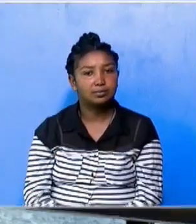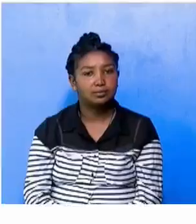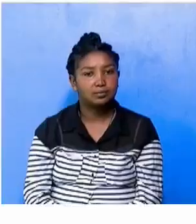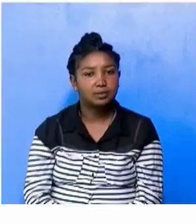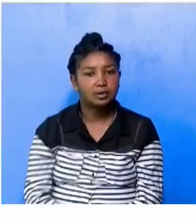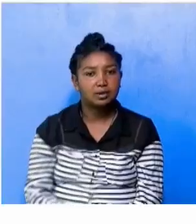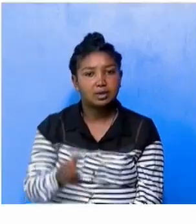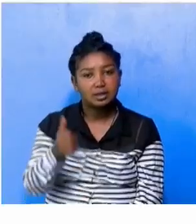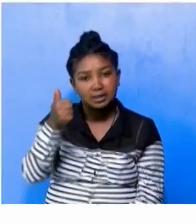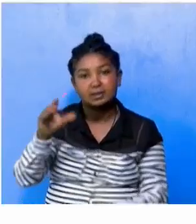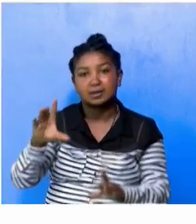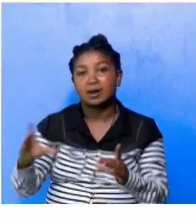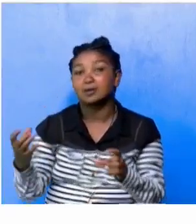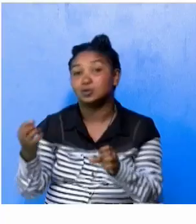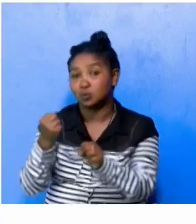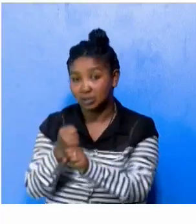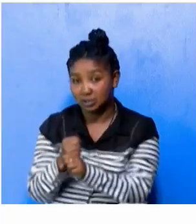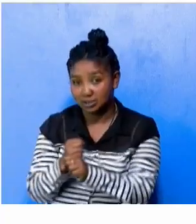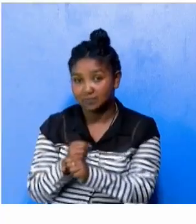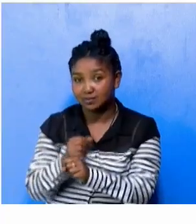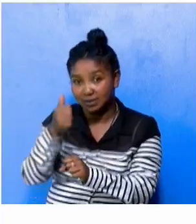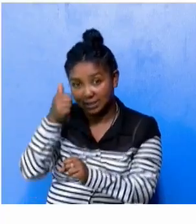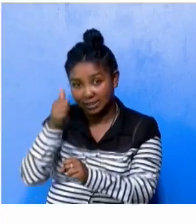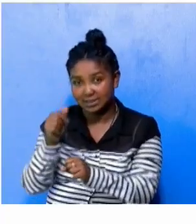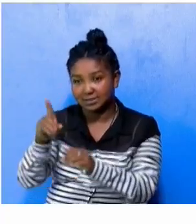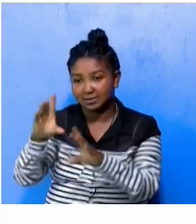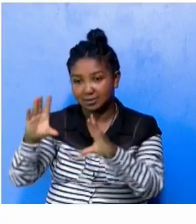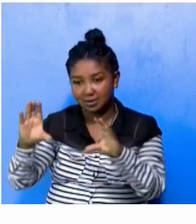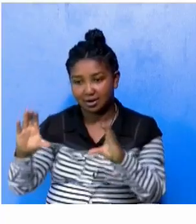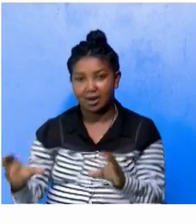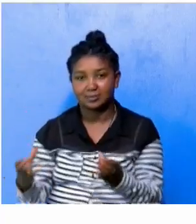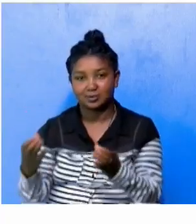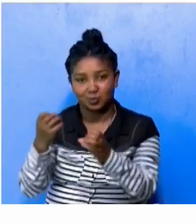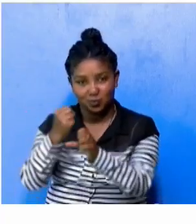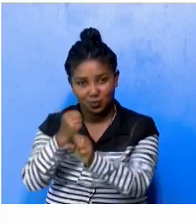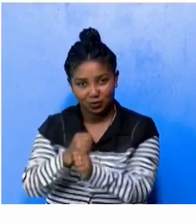His classwork. His class